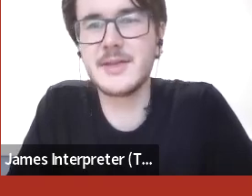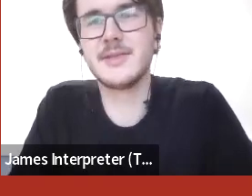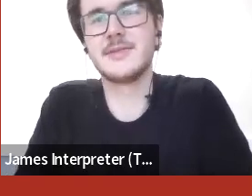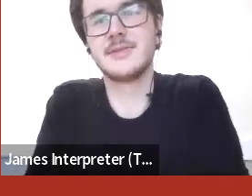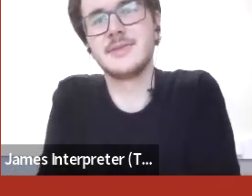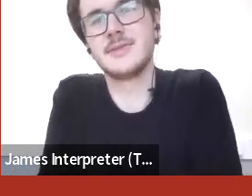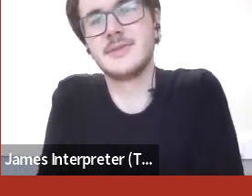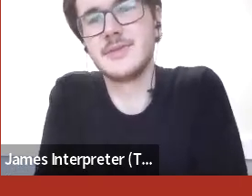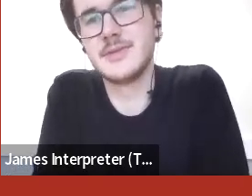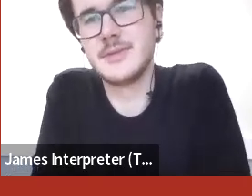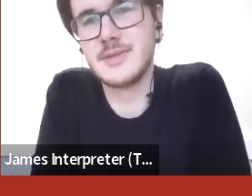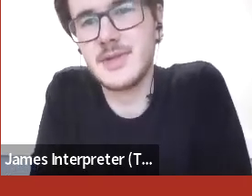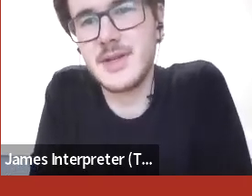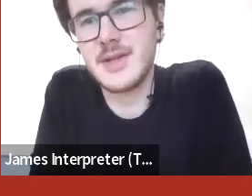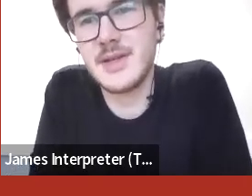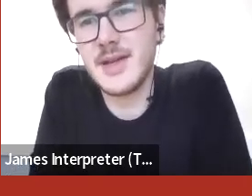K,